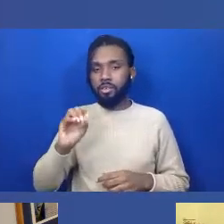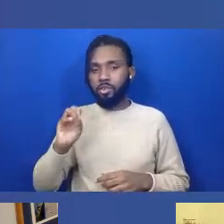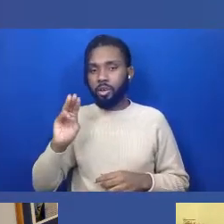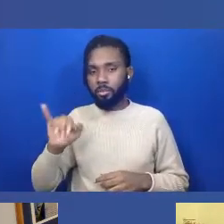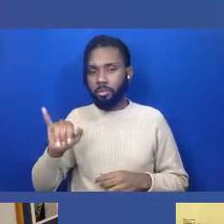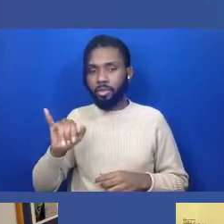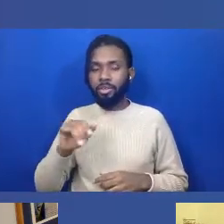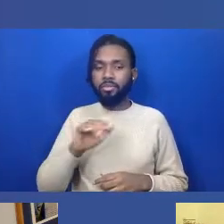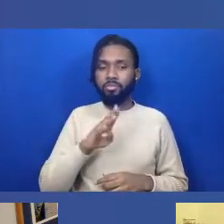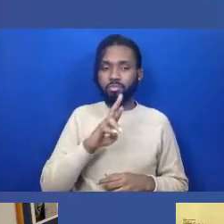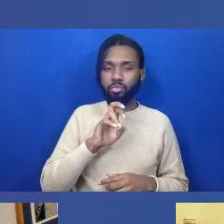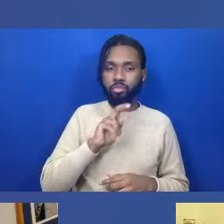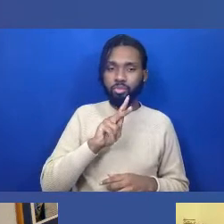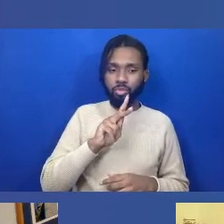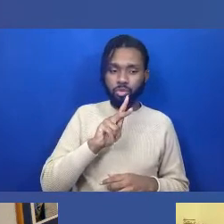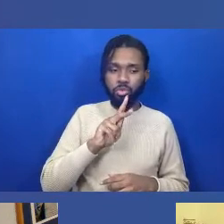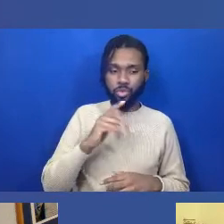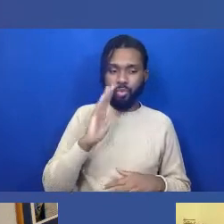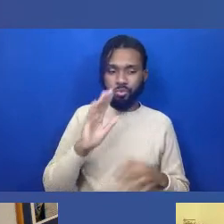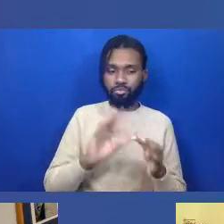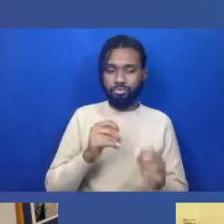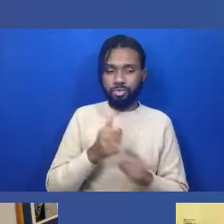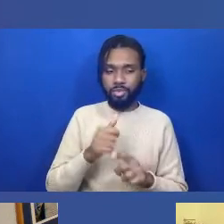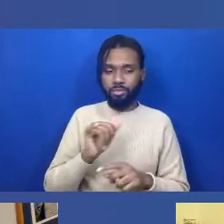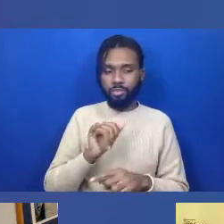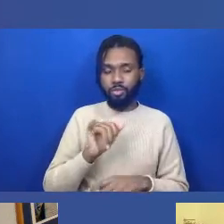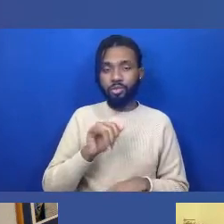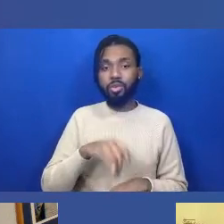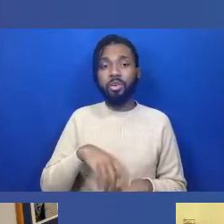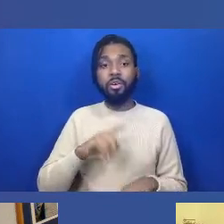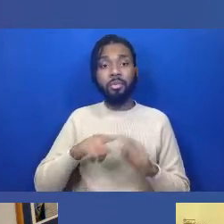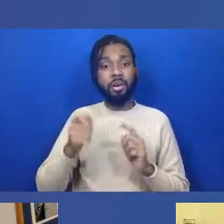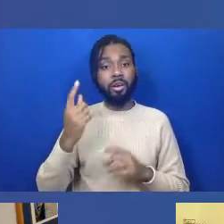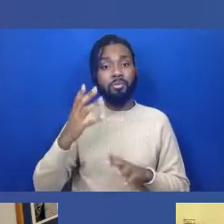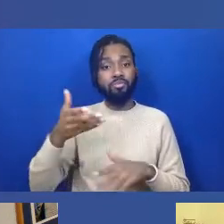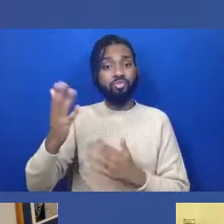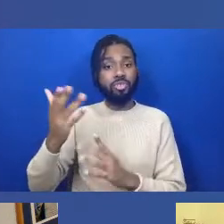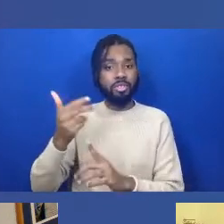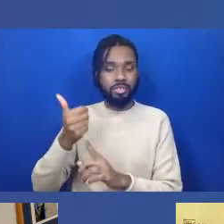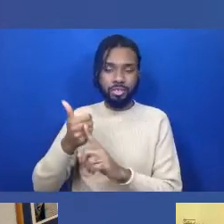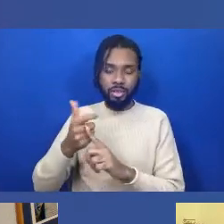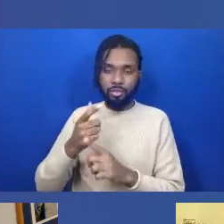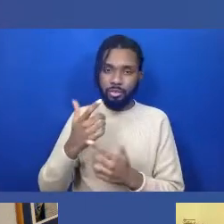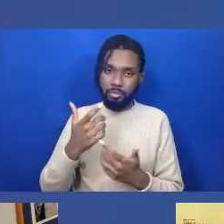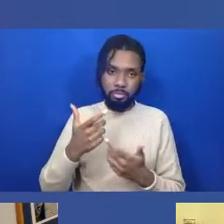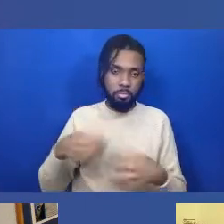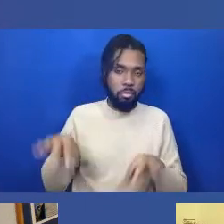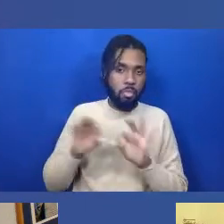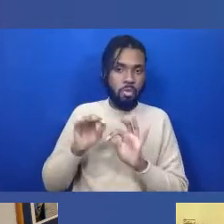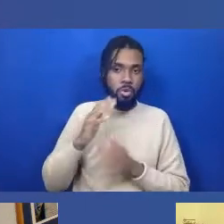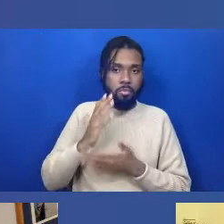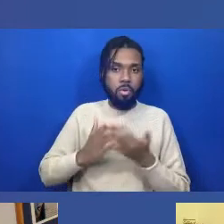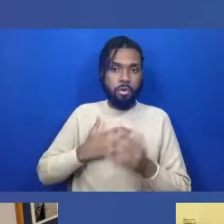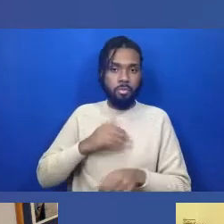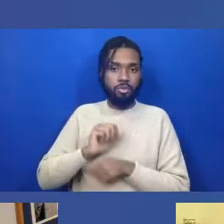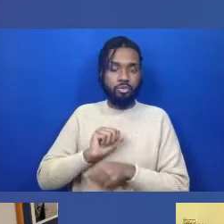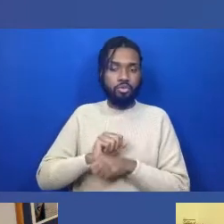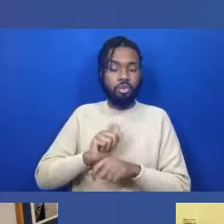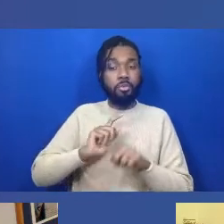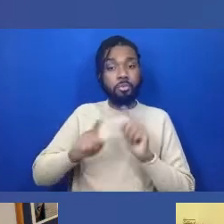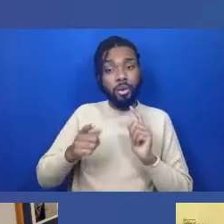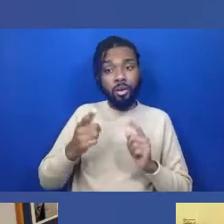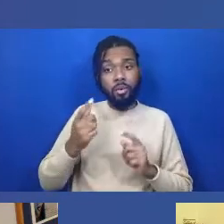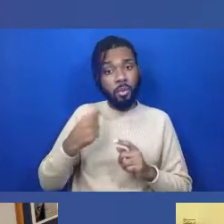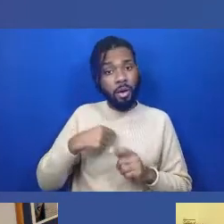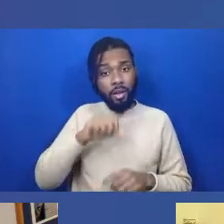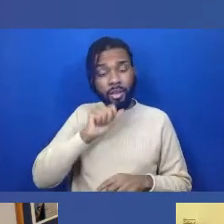moment, but pitching is a big part of what I feel like I do in my practice. And what I love is the way